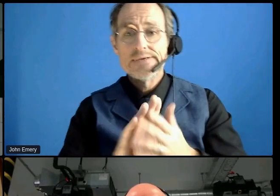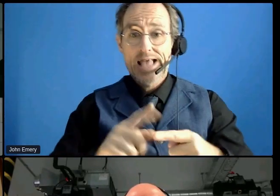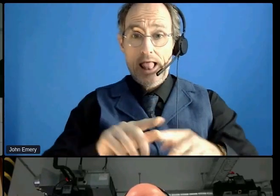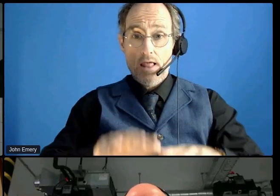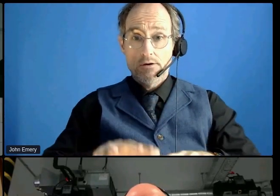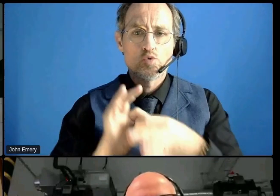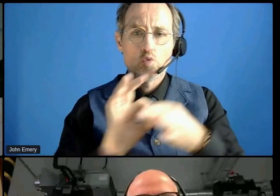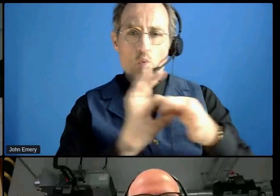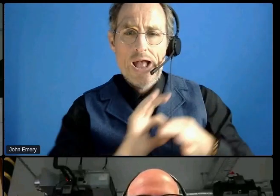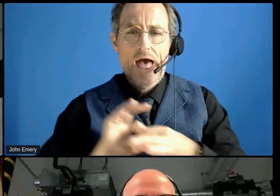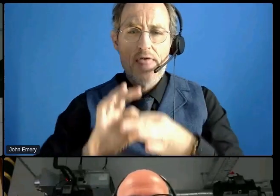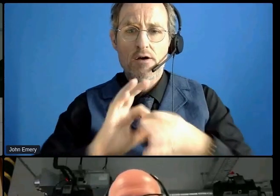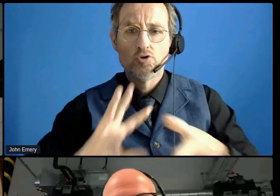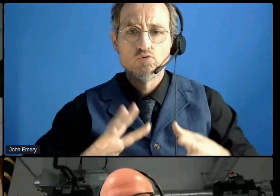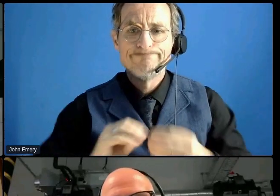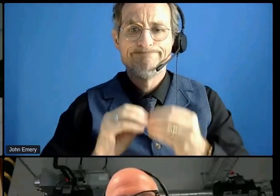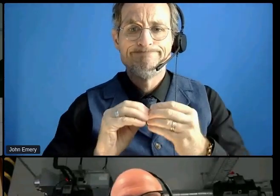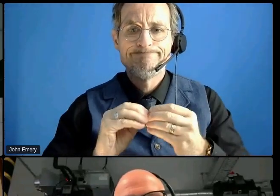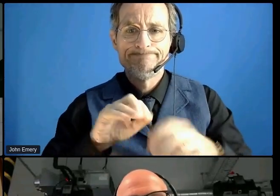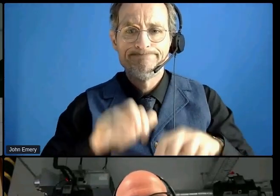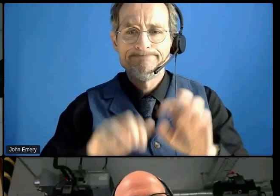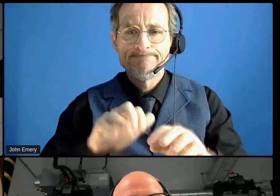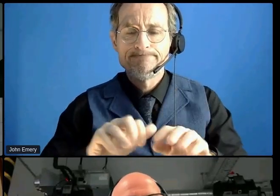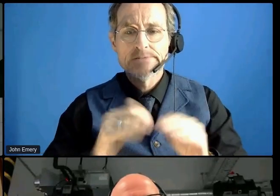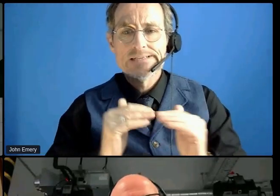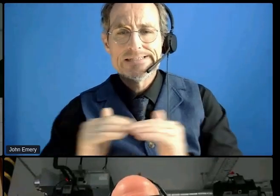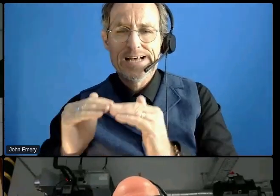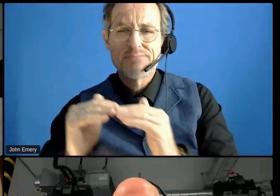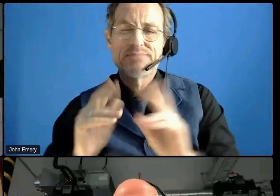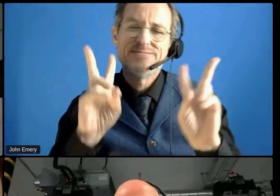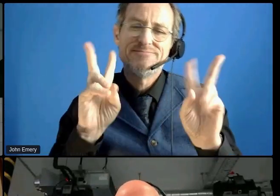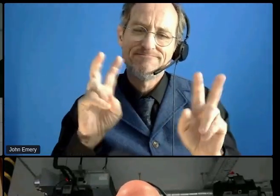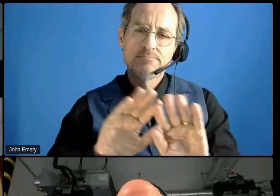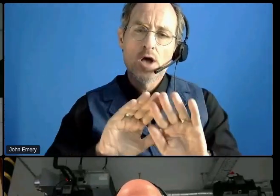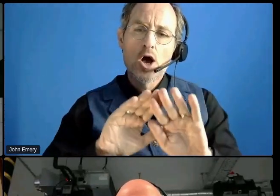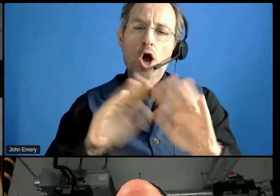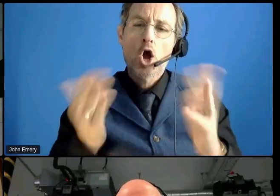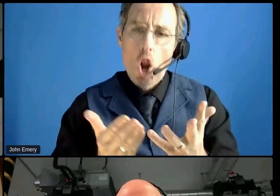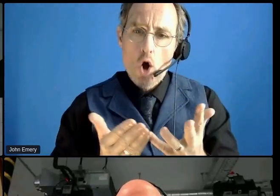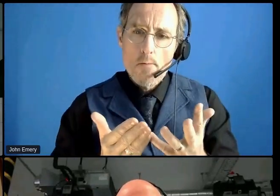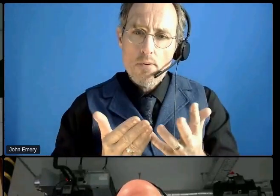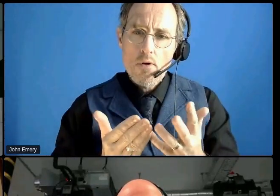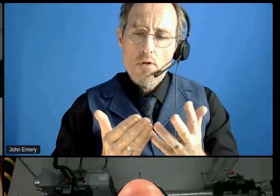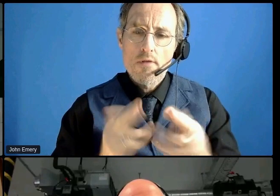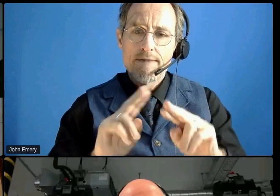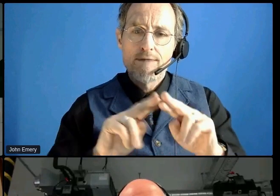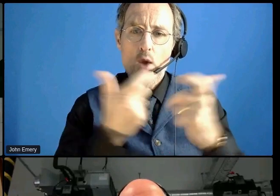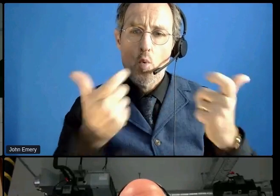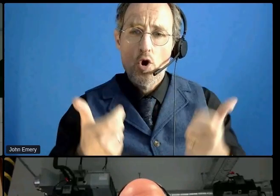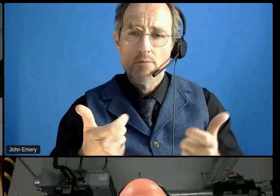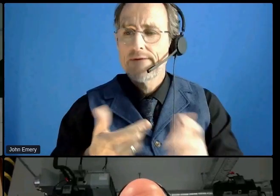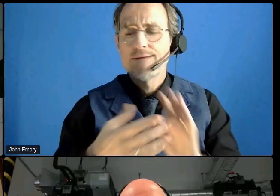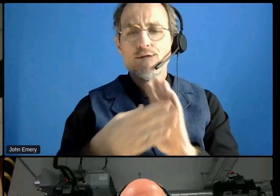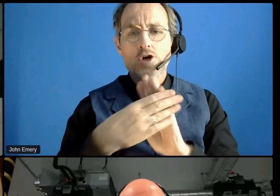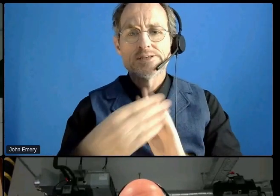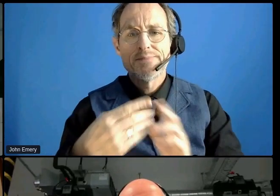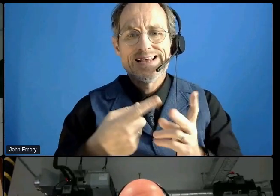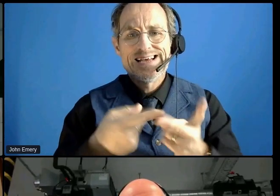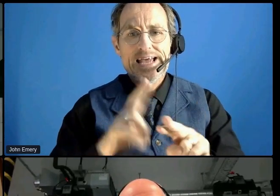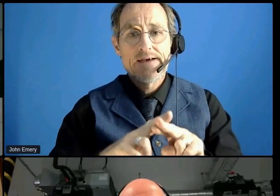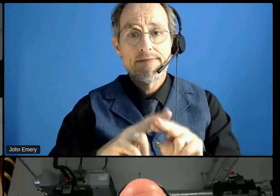That's fantastic. And can you tell me a little bit about the what you're doing to connect in with the industry? I mean, are there things that you're looking out for now